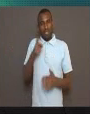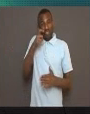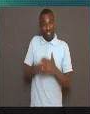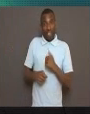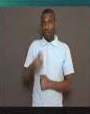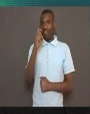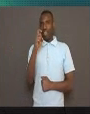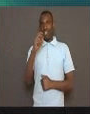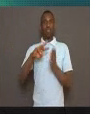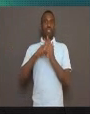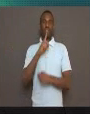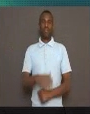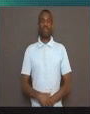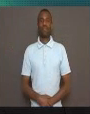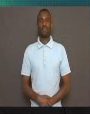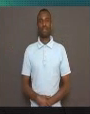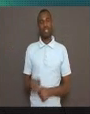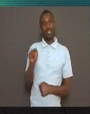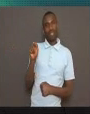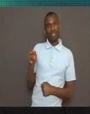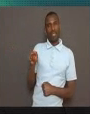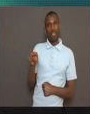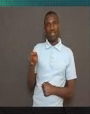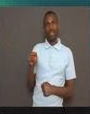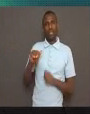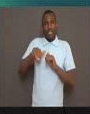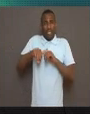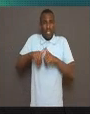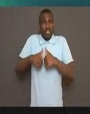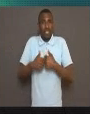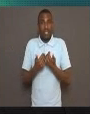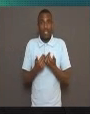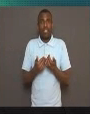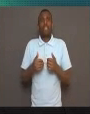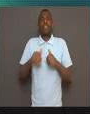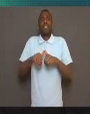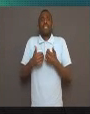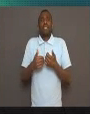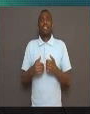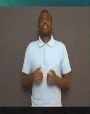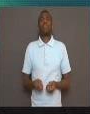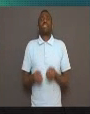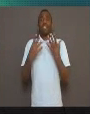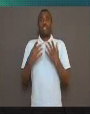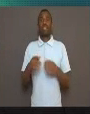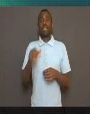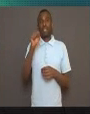of x. This is how much the steel wire will extend.